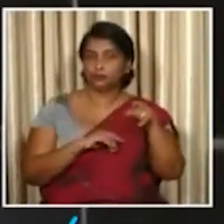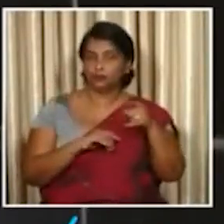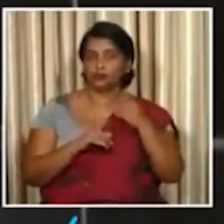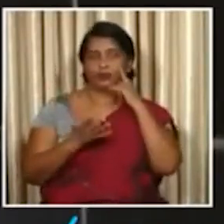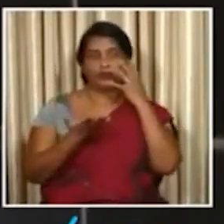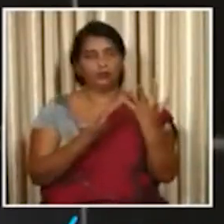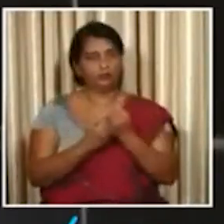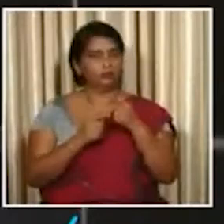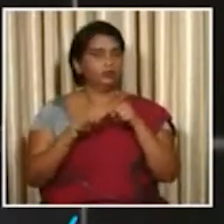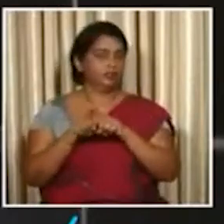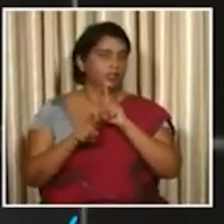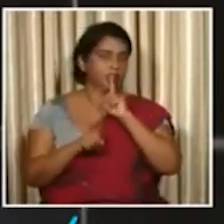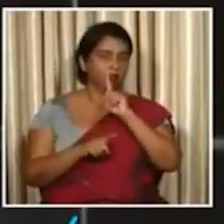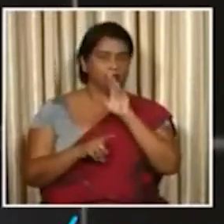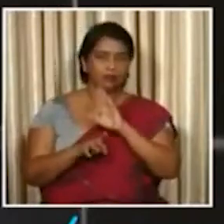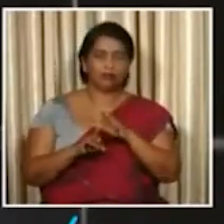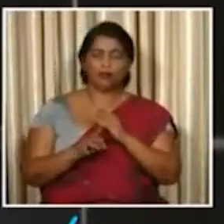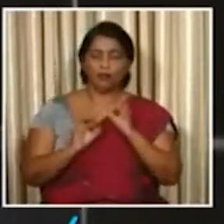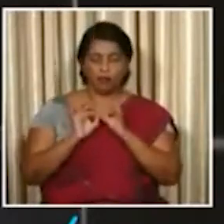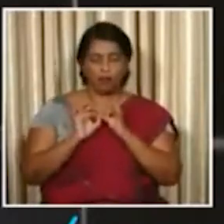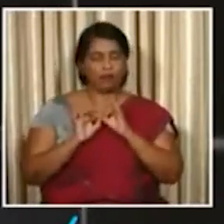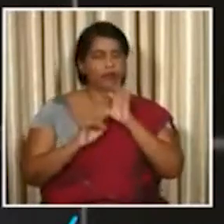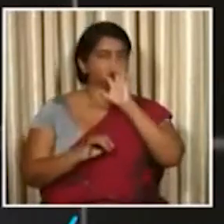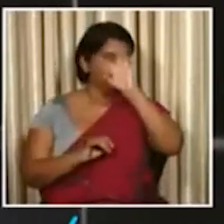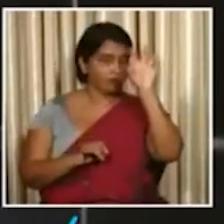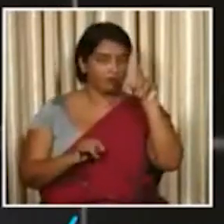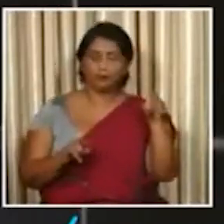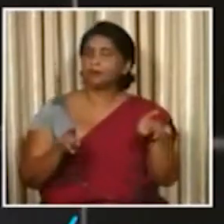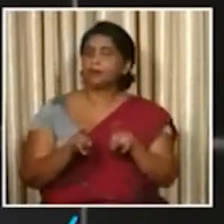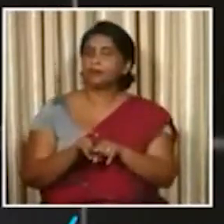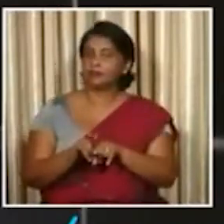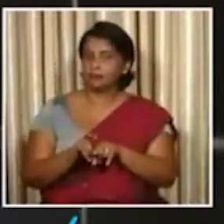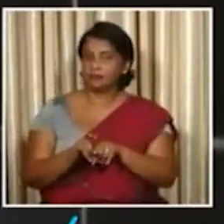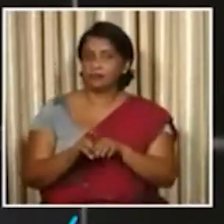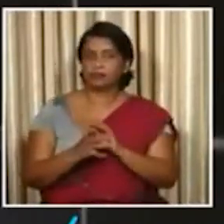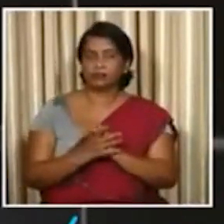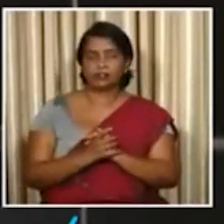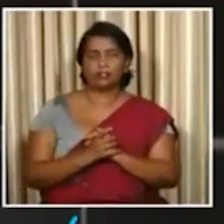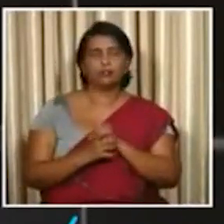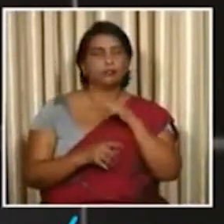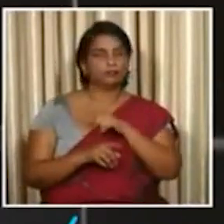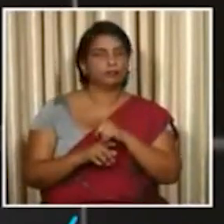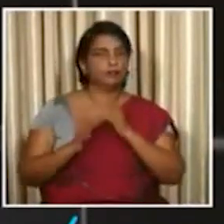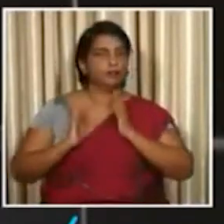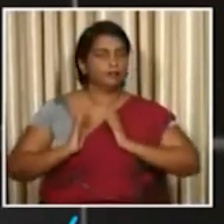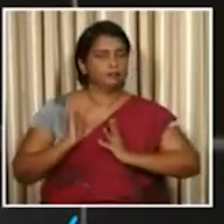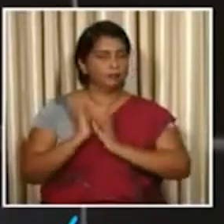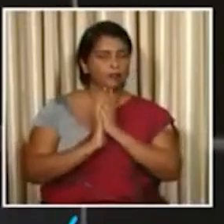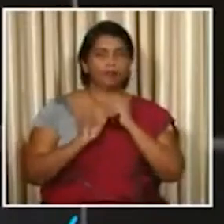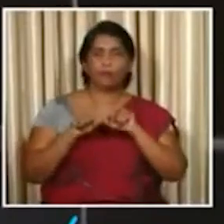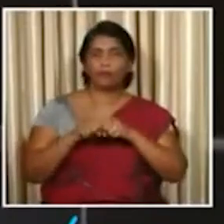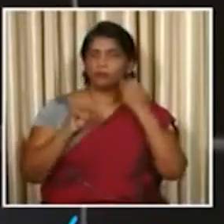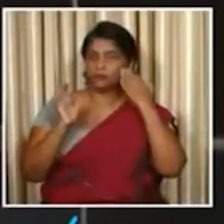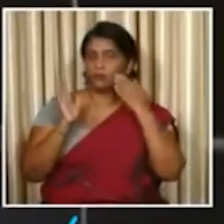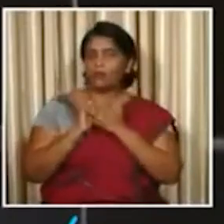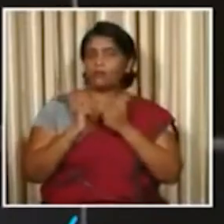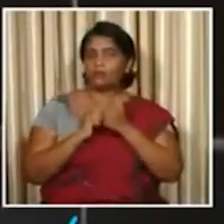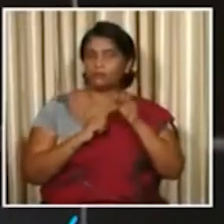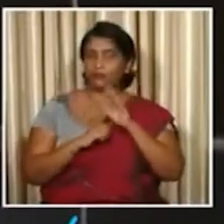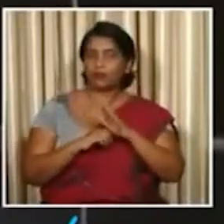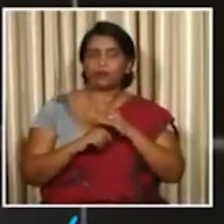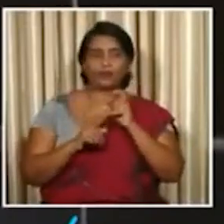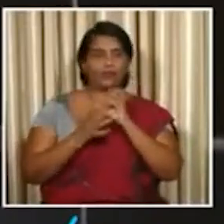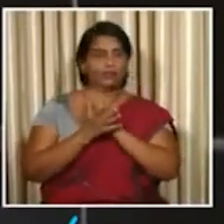severed diplomatic ties with Israel, citing human rights violations. Chile and Colombia